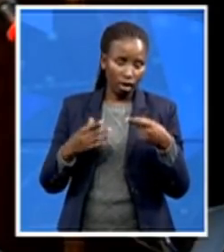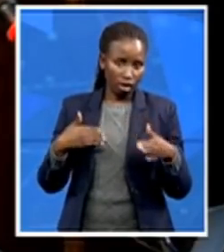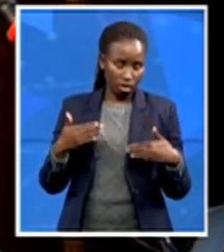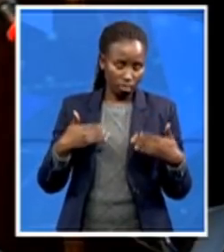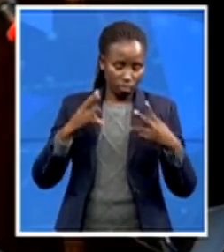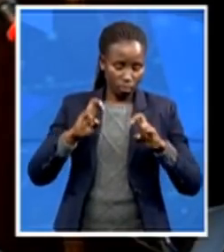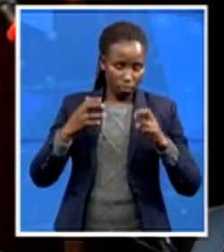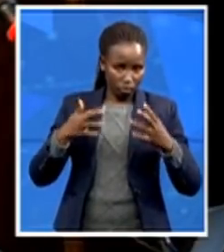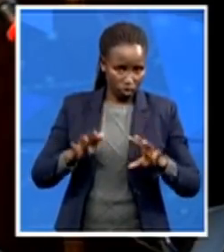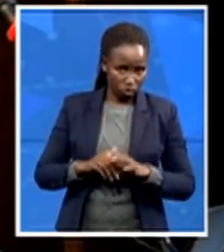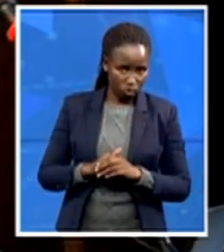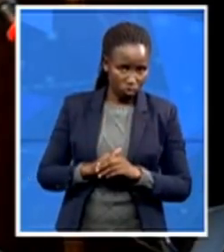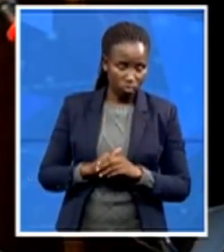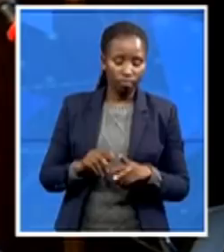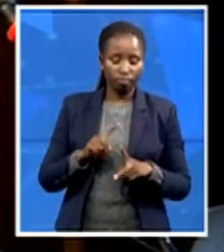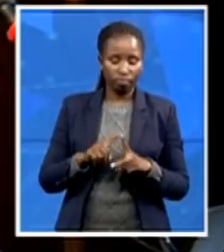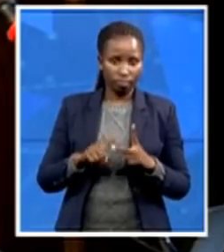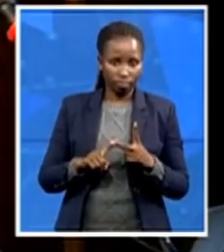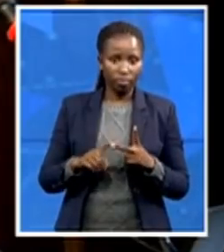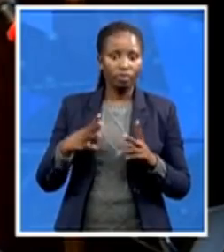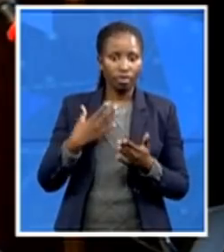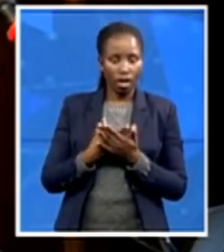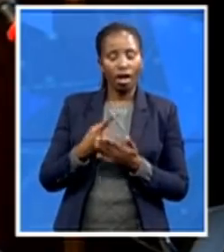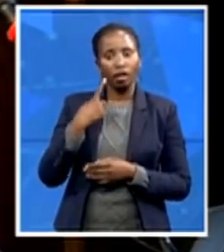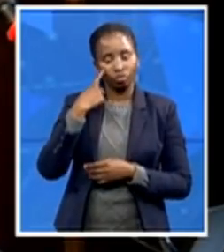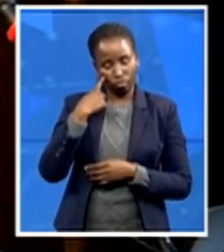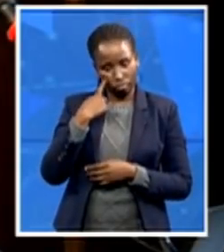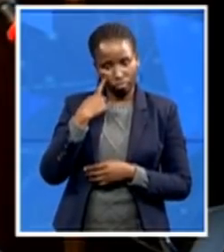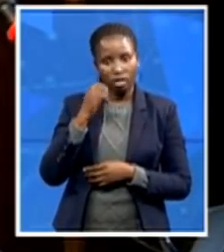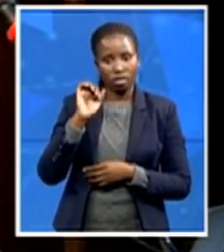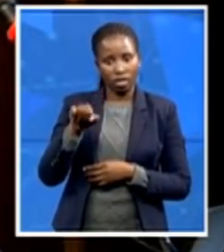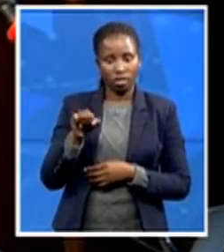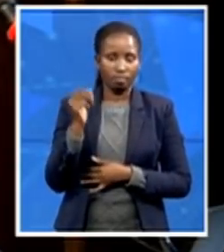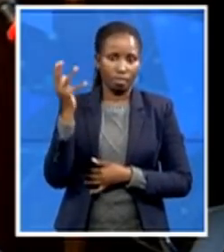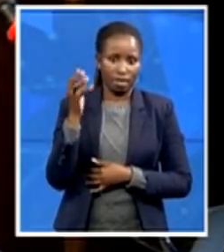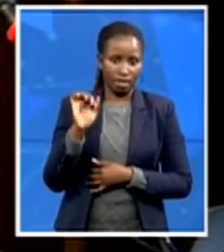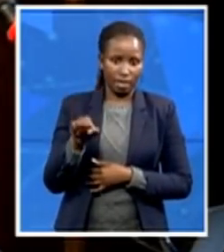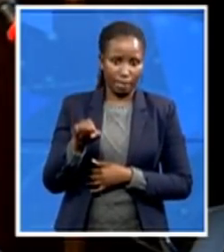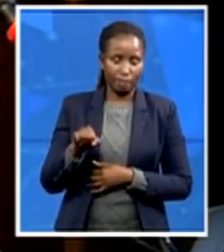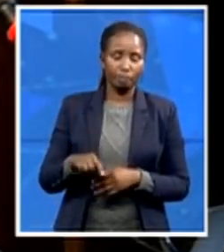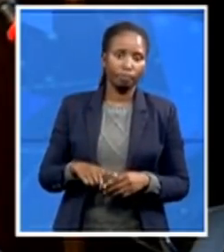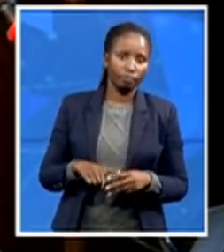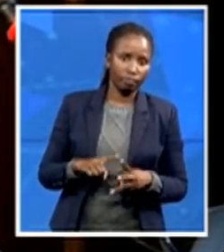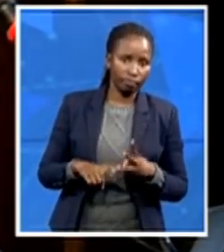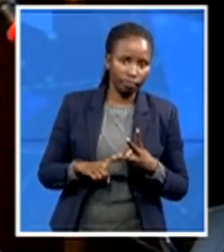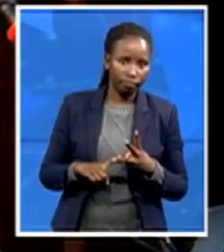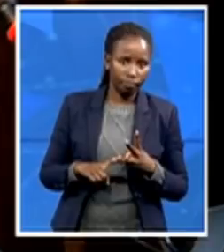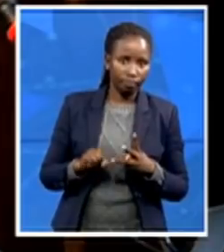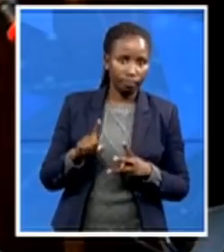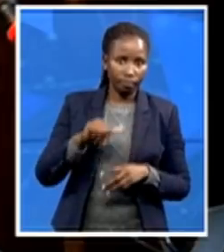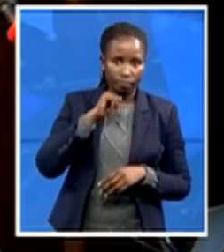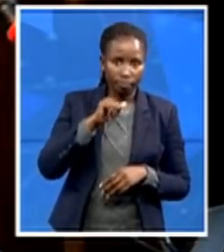and available, the accused was previously charged for this matter and was provisionally withdrawn. There is